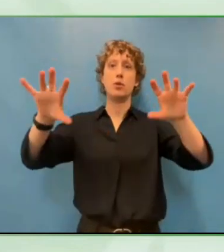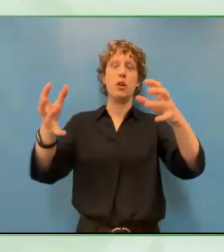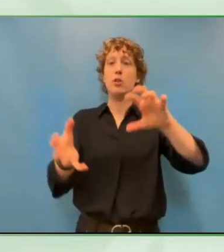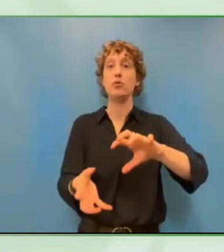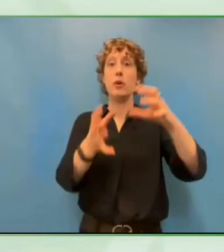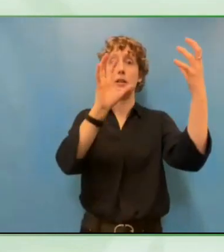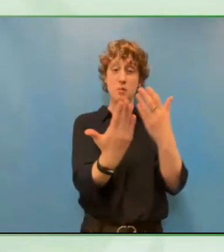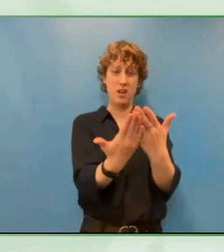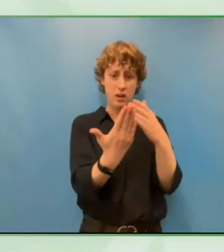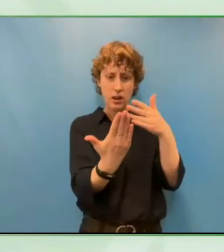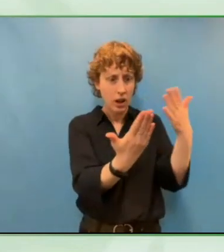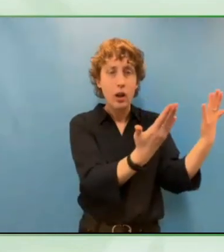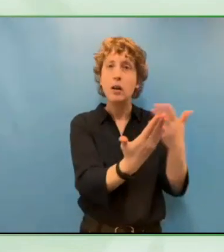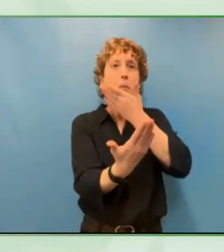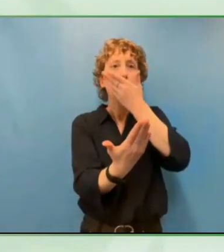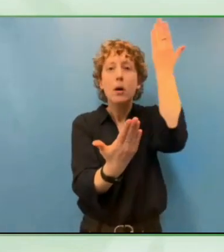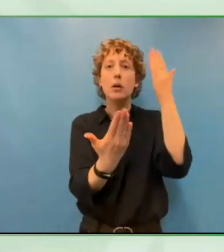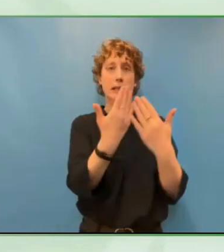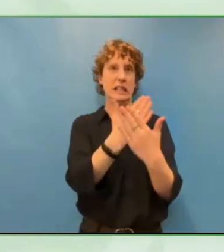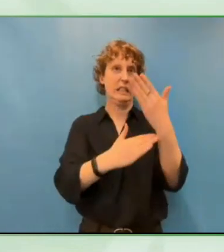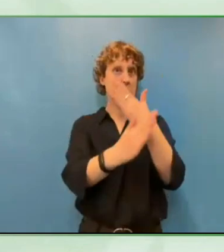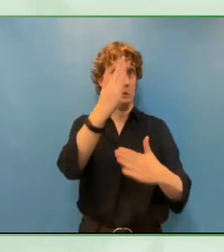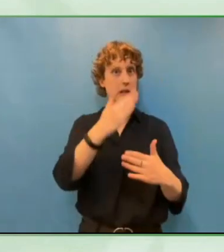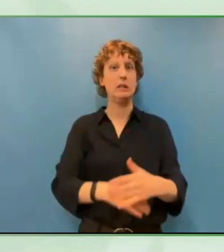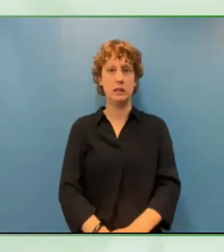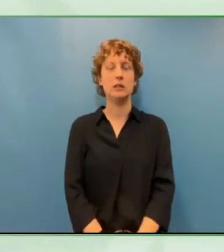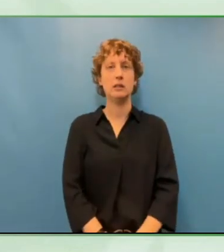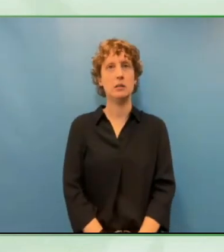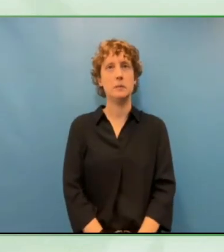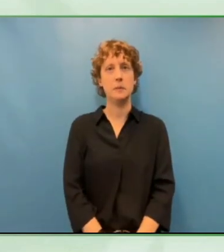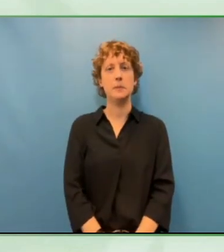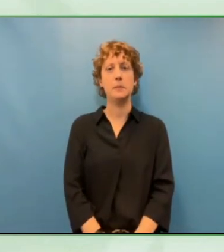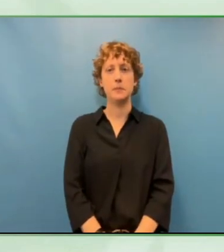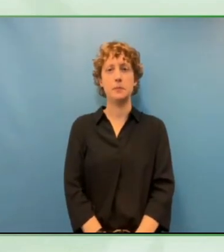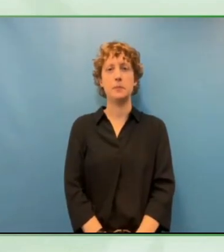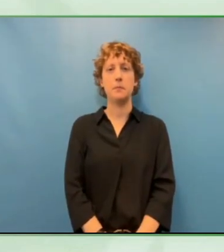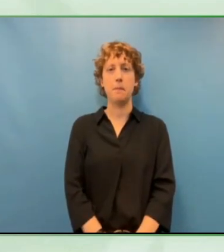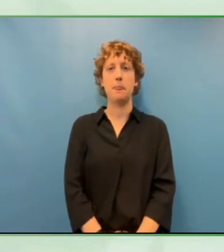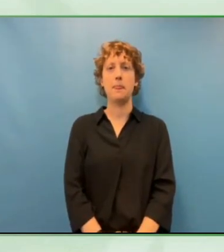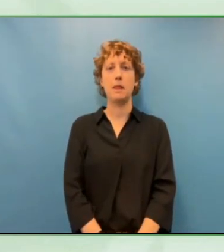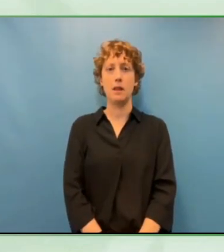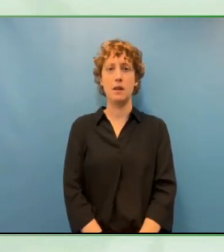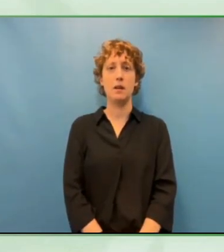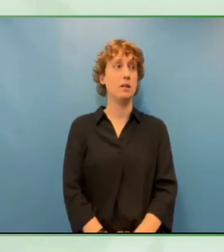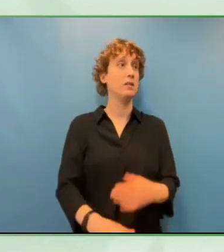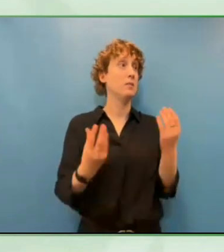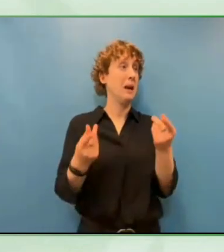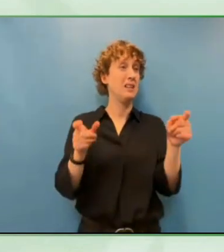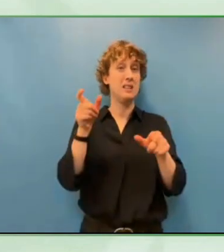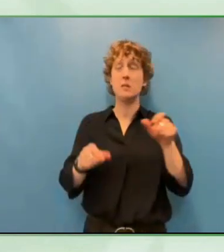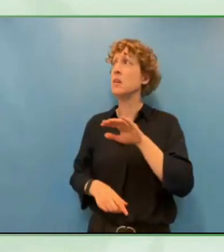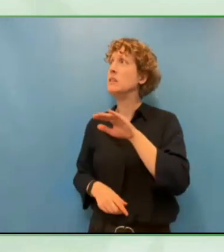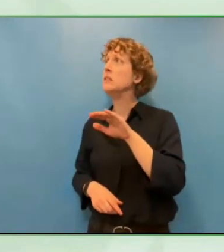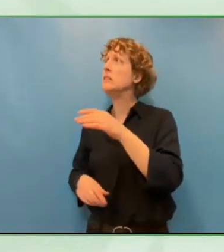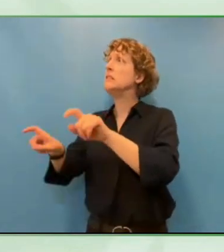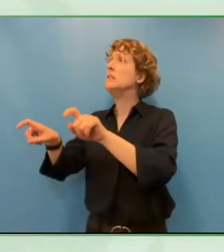there. And there were also a lot of people with disabilities, for example, looking for information. And there was no information which was really